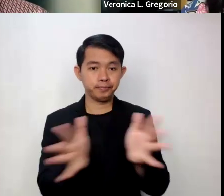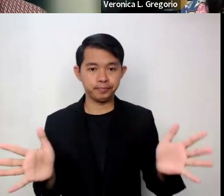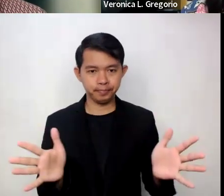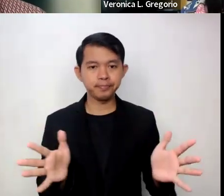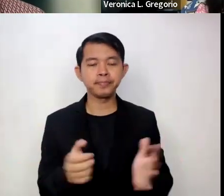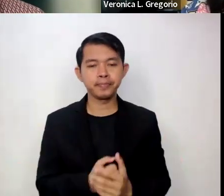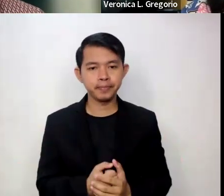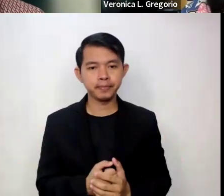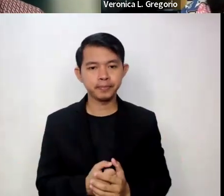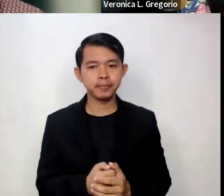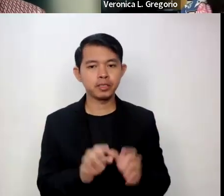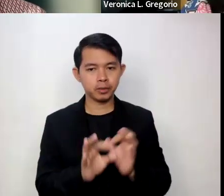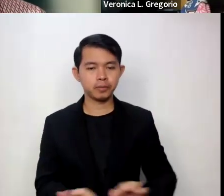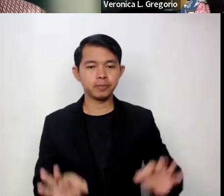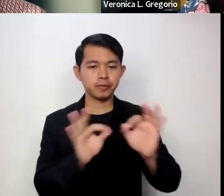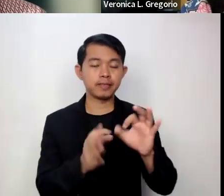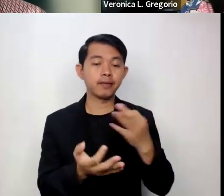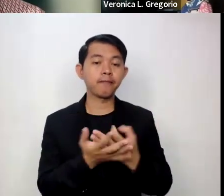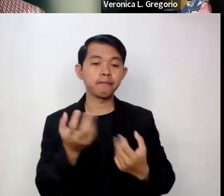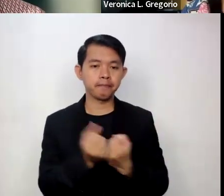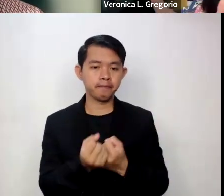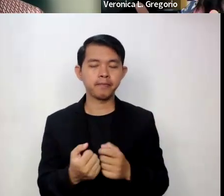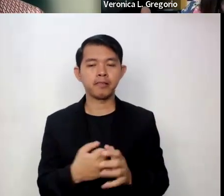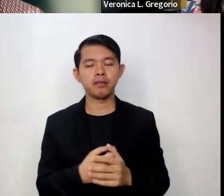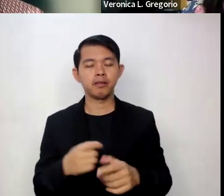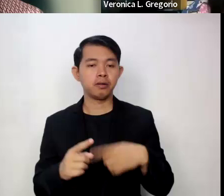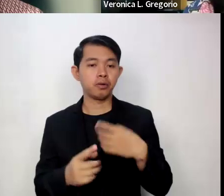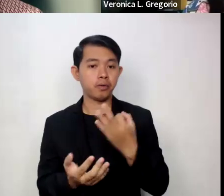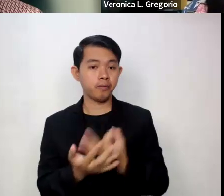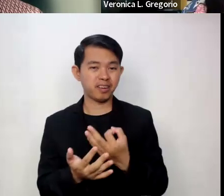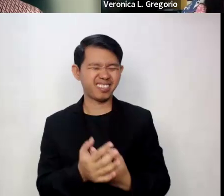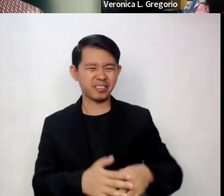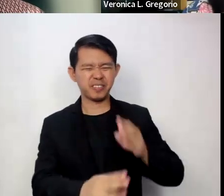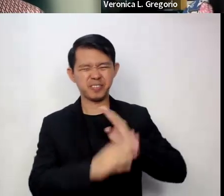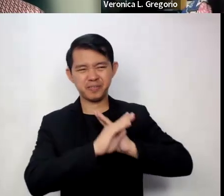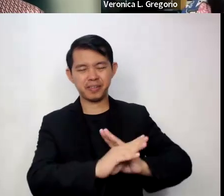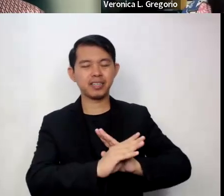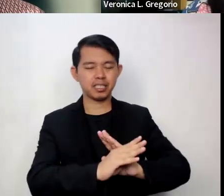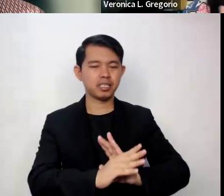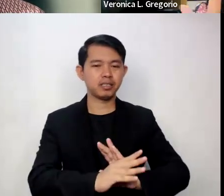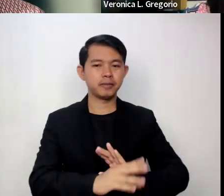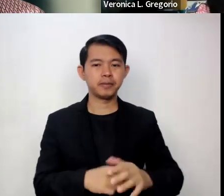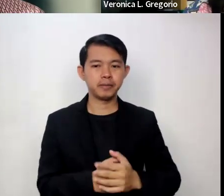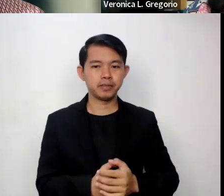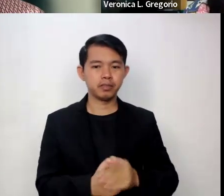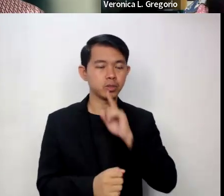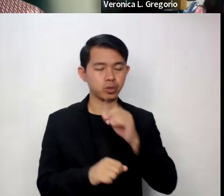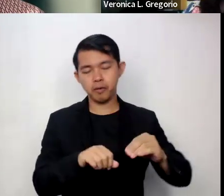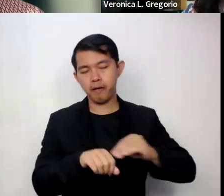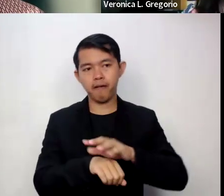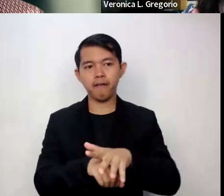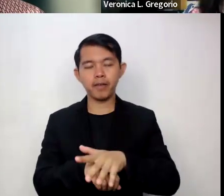um, that's important. And so the financial barriers are actually reinforcing the dominance of